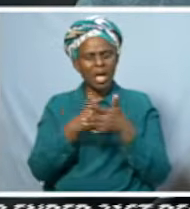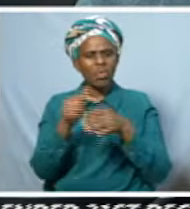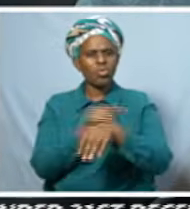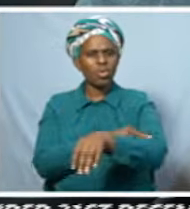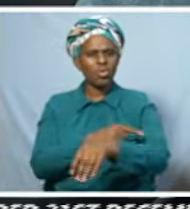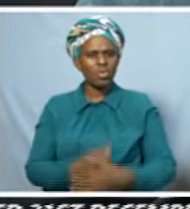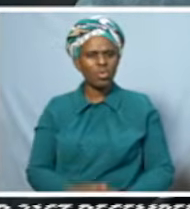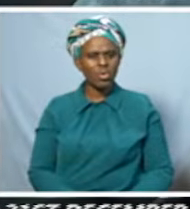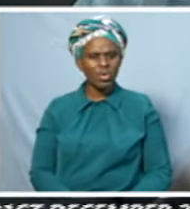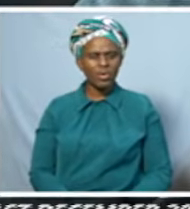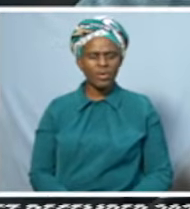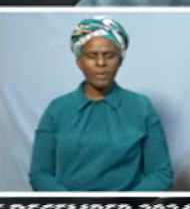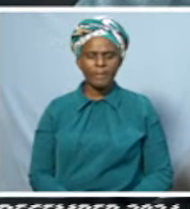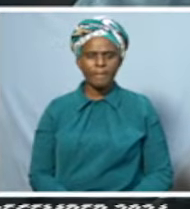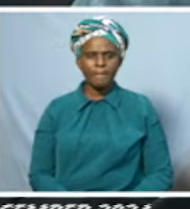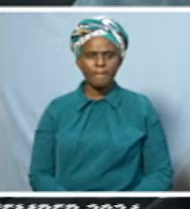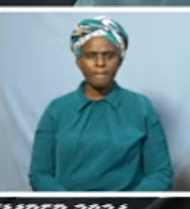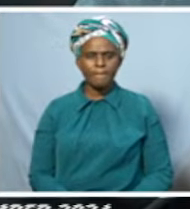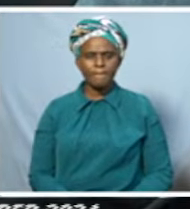long?